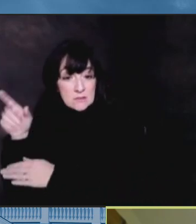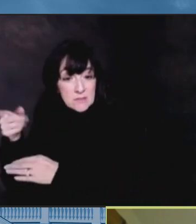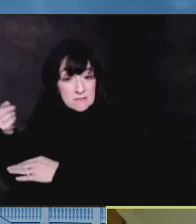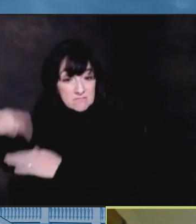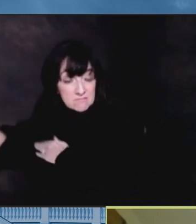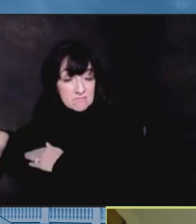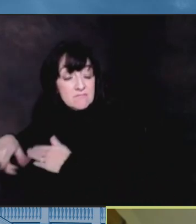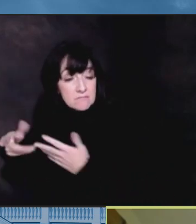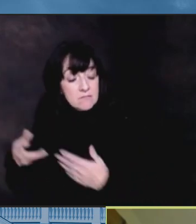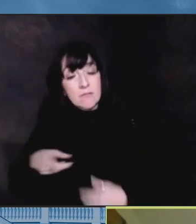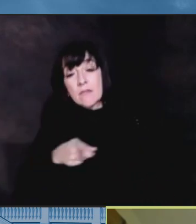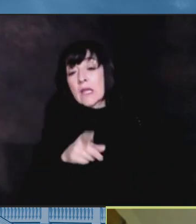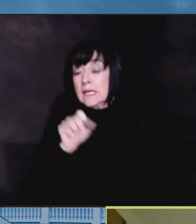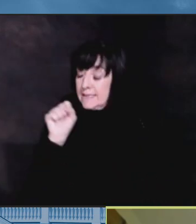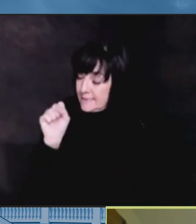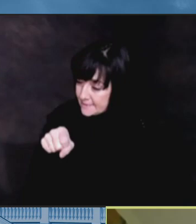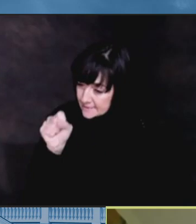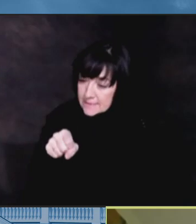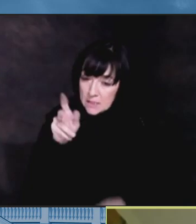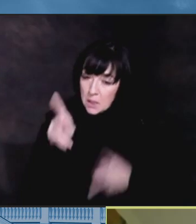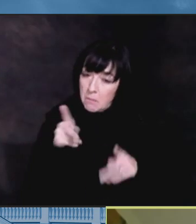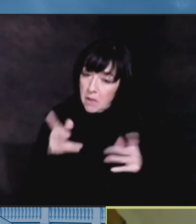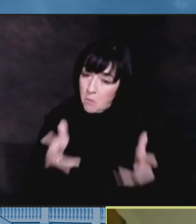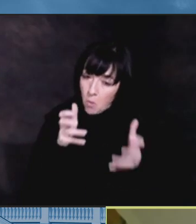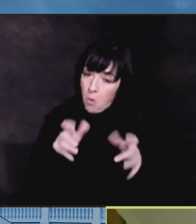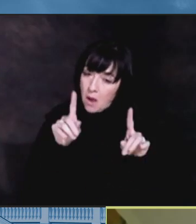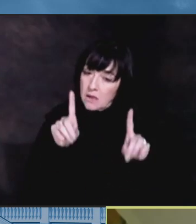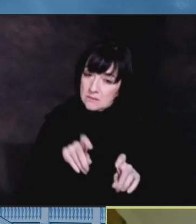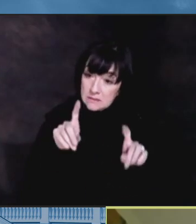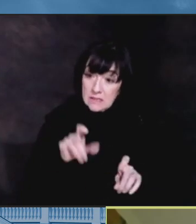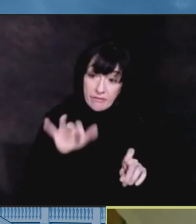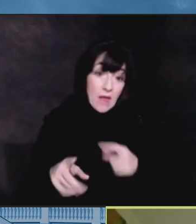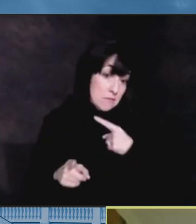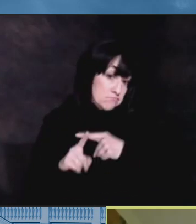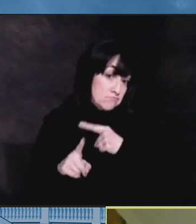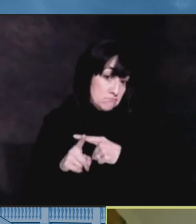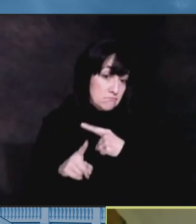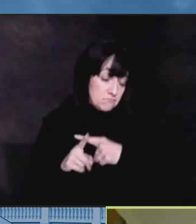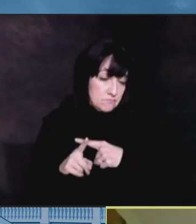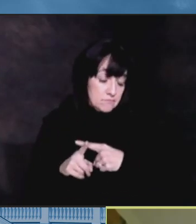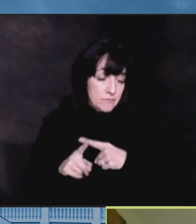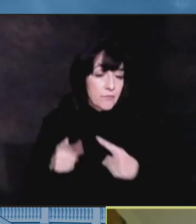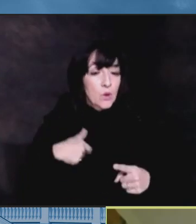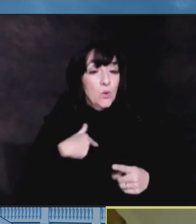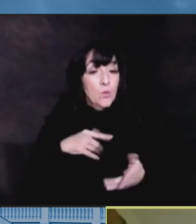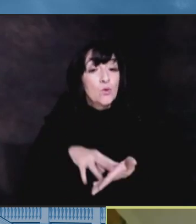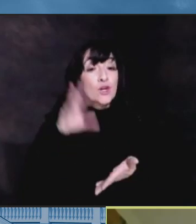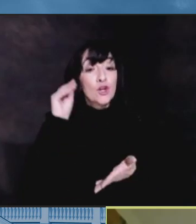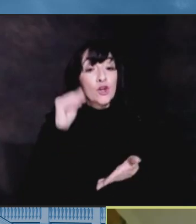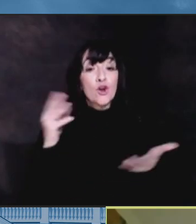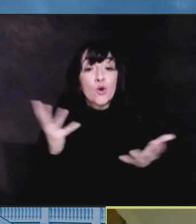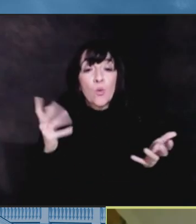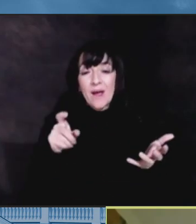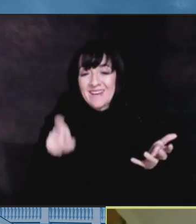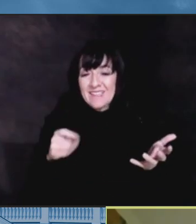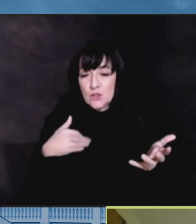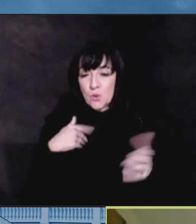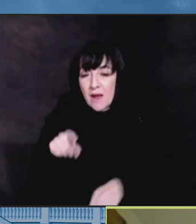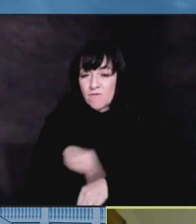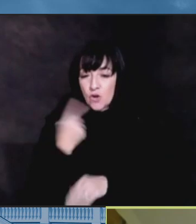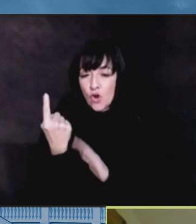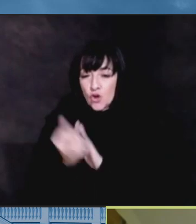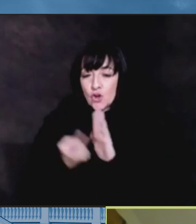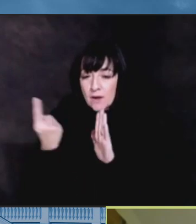the first thing is people want to get tested. So that's the win right there. But I think we learned we need to have longer hours. So we want to make sure we